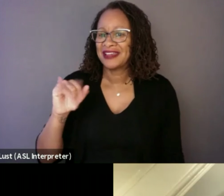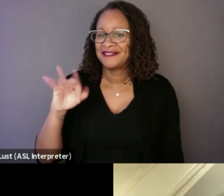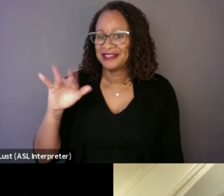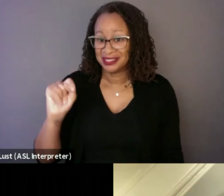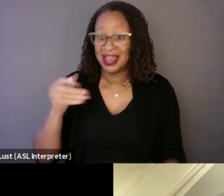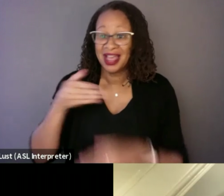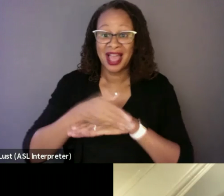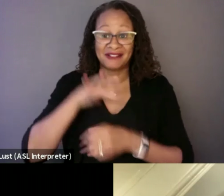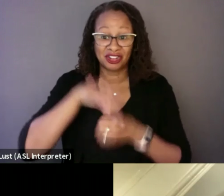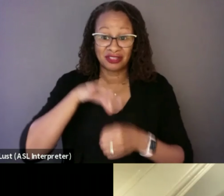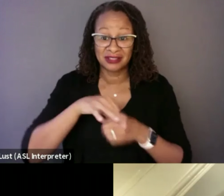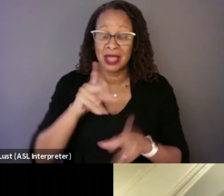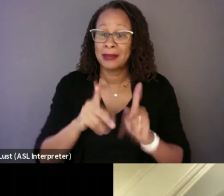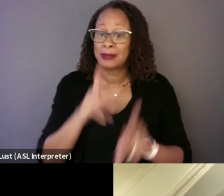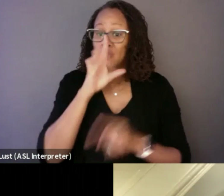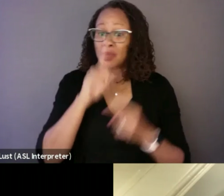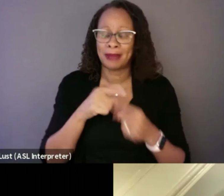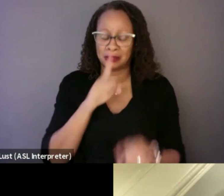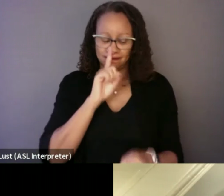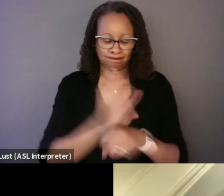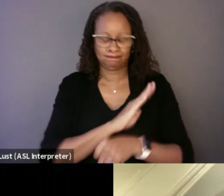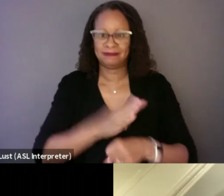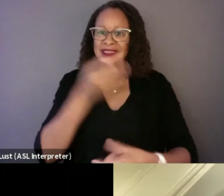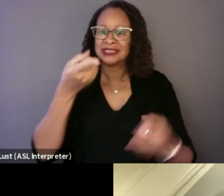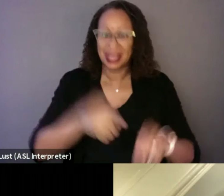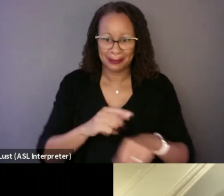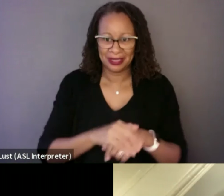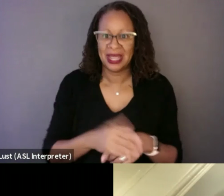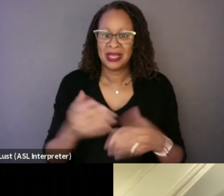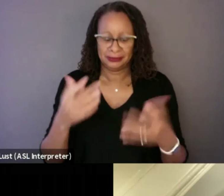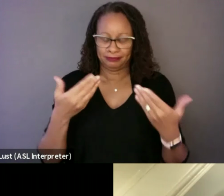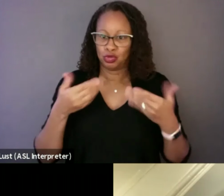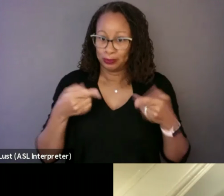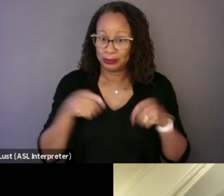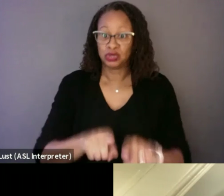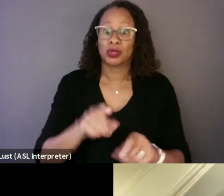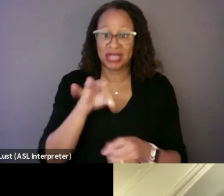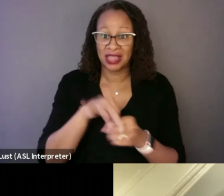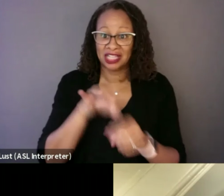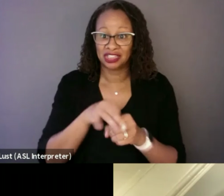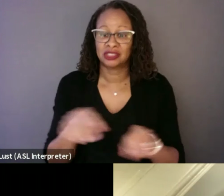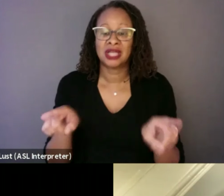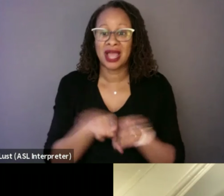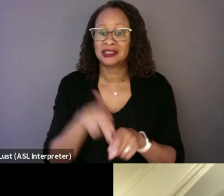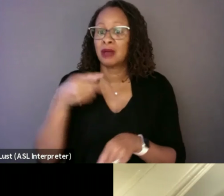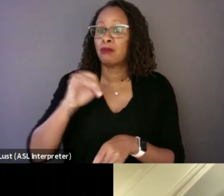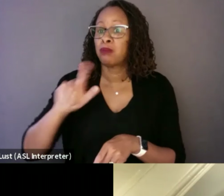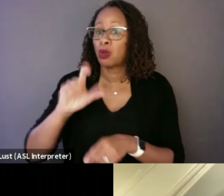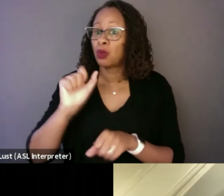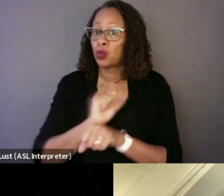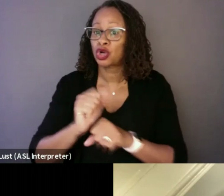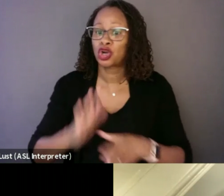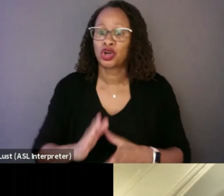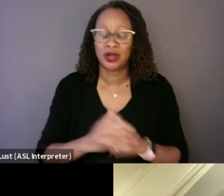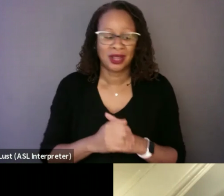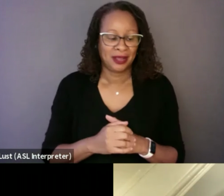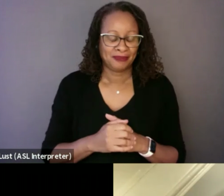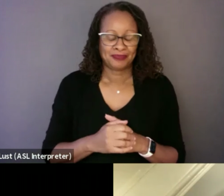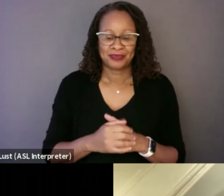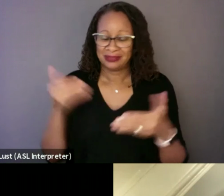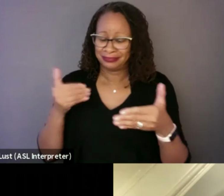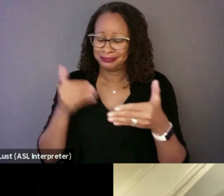election, people talk about the things that have happened to them. And in the second to last scene, you know, you hear